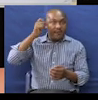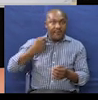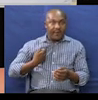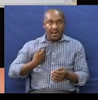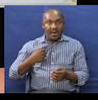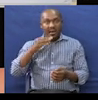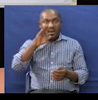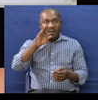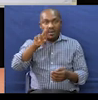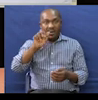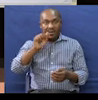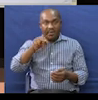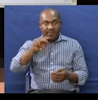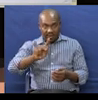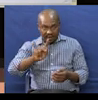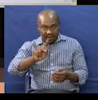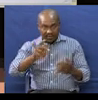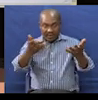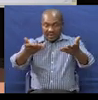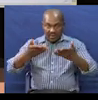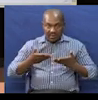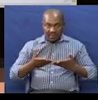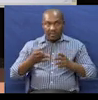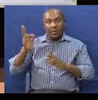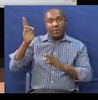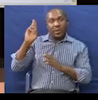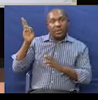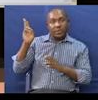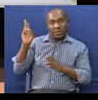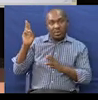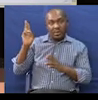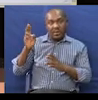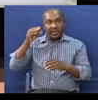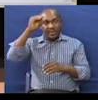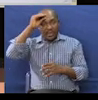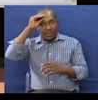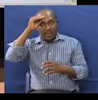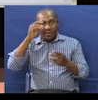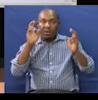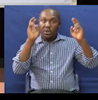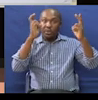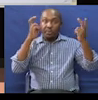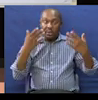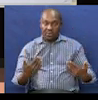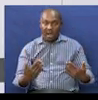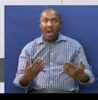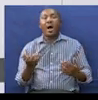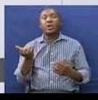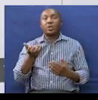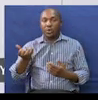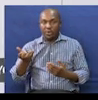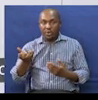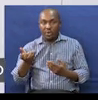you to history subject. And our topic of discussion today is socio-economic development